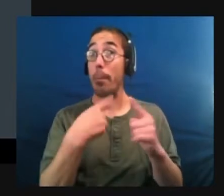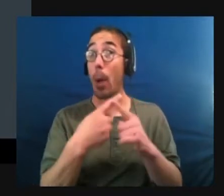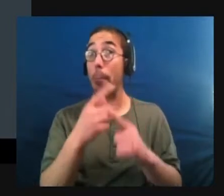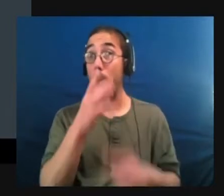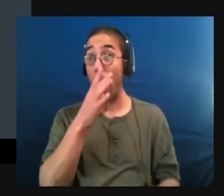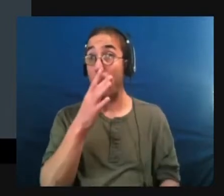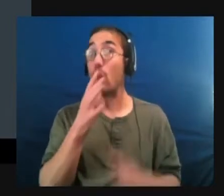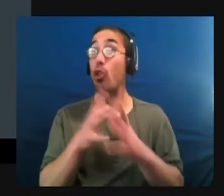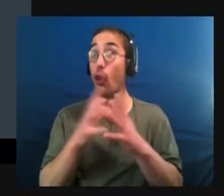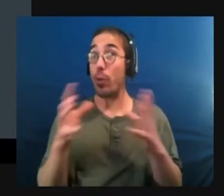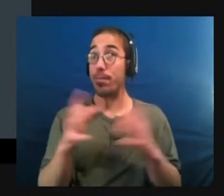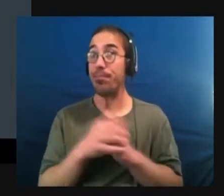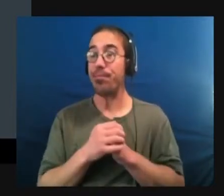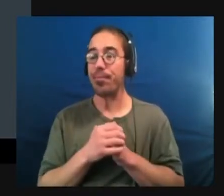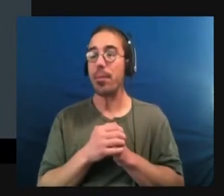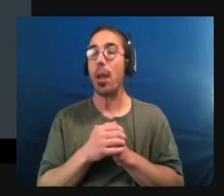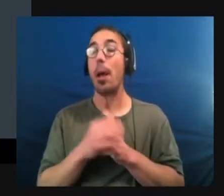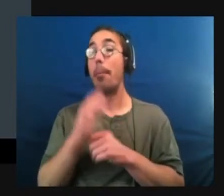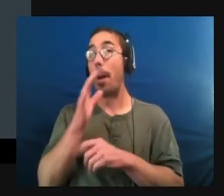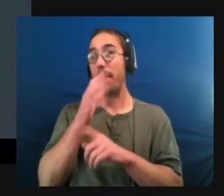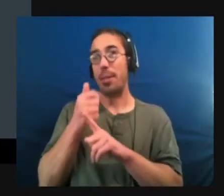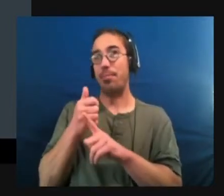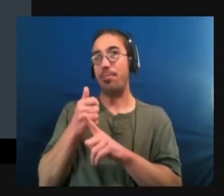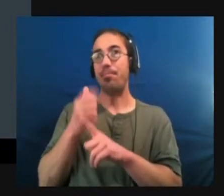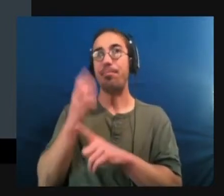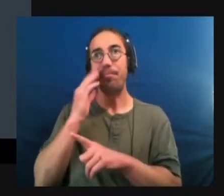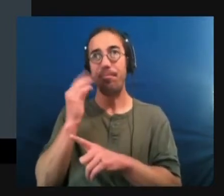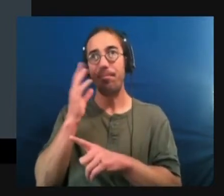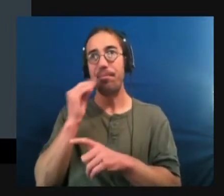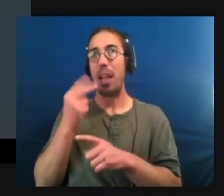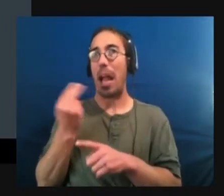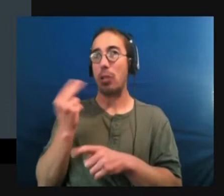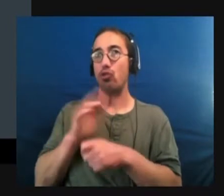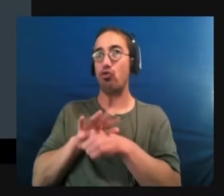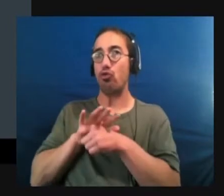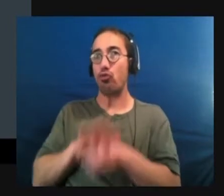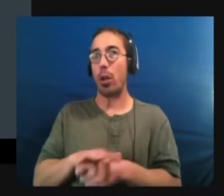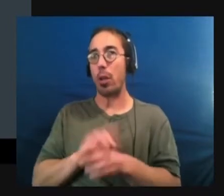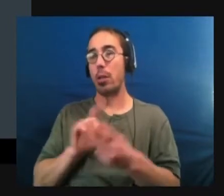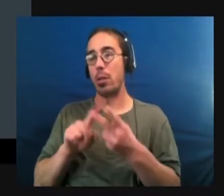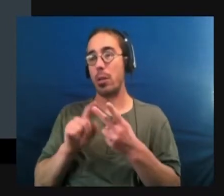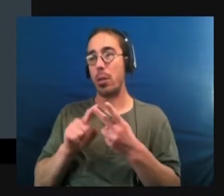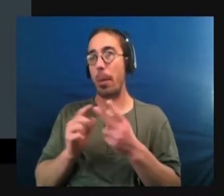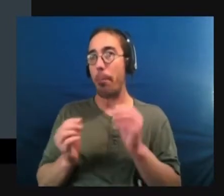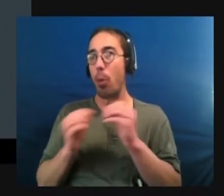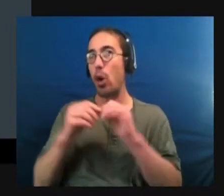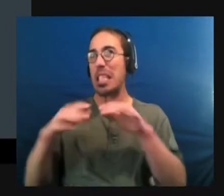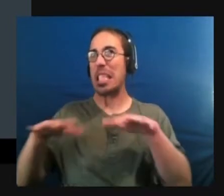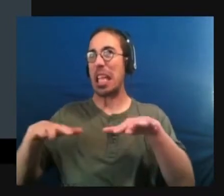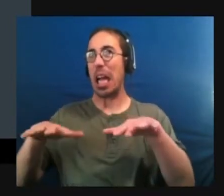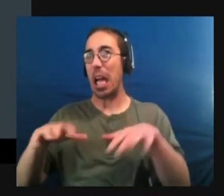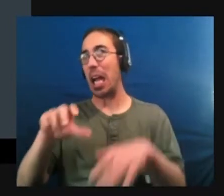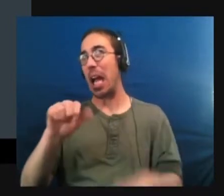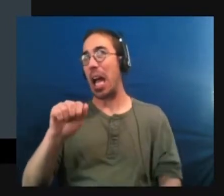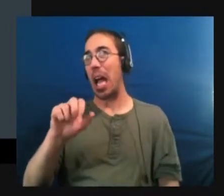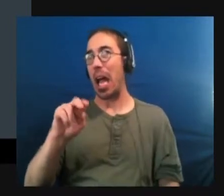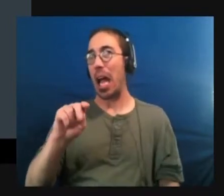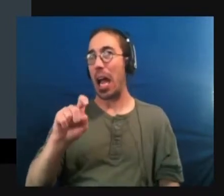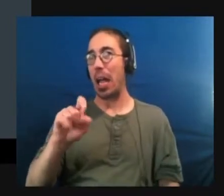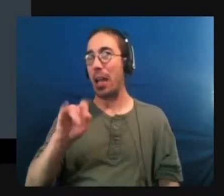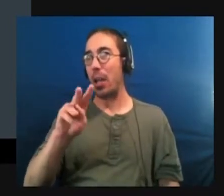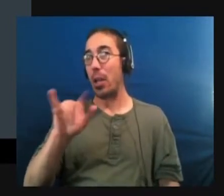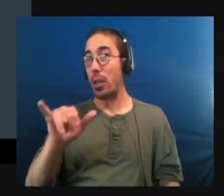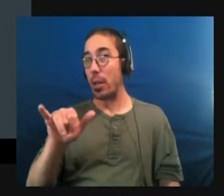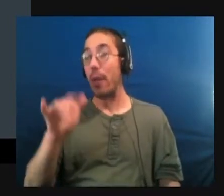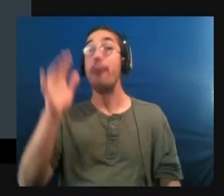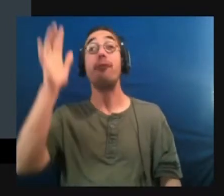lot. Moms who are experiencing higher stress, higher rates of anxiety. It does bring fathers into